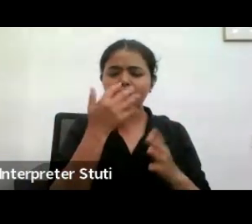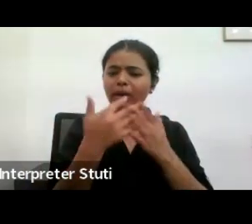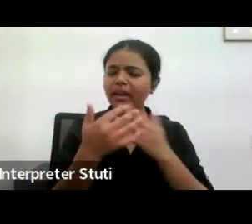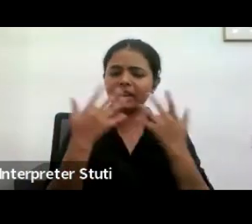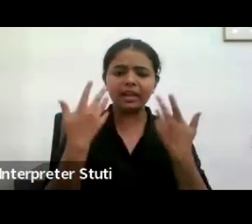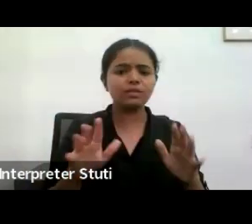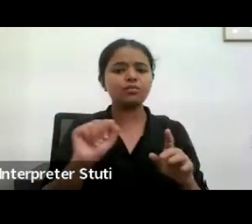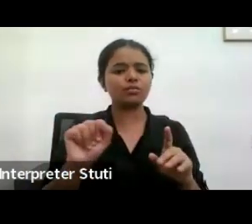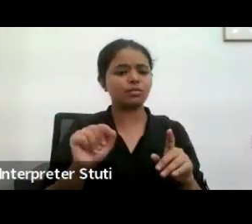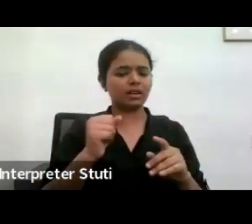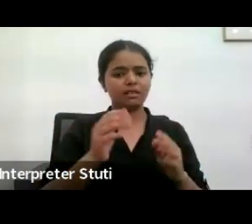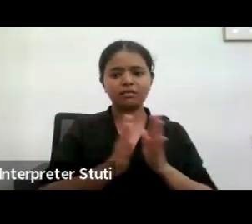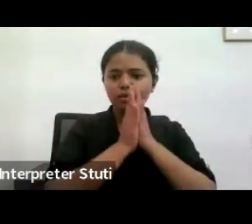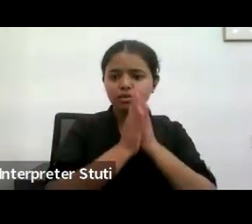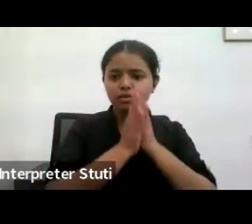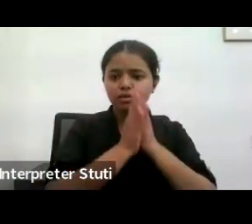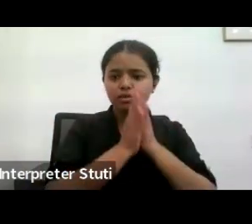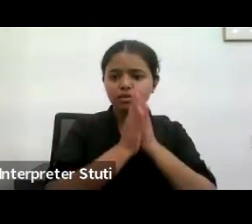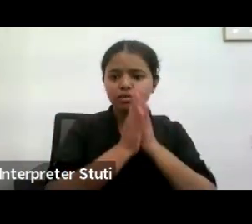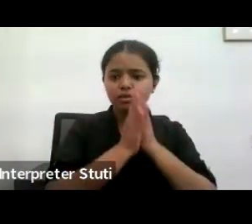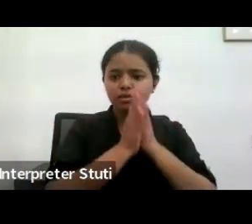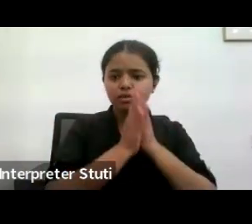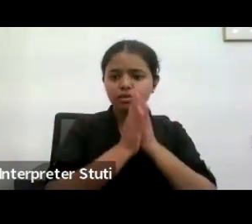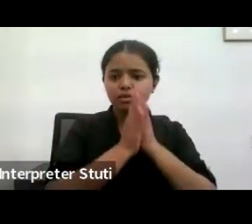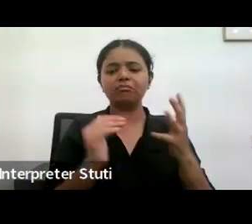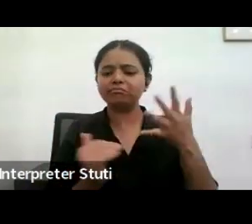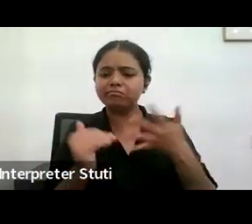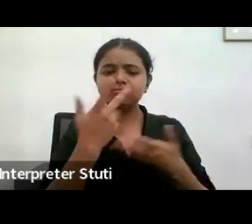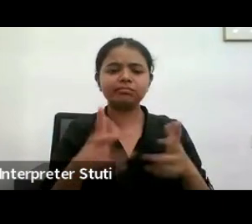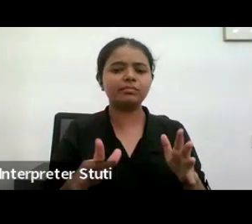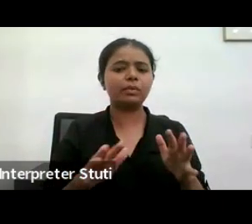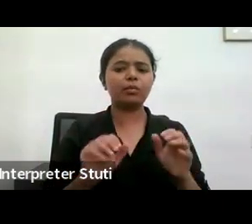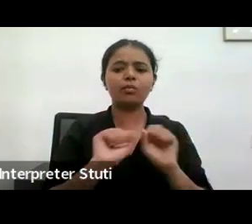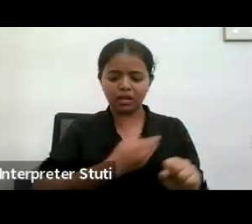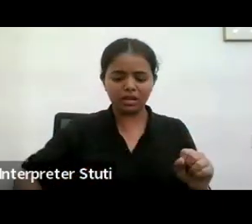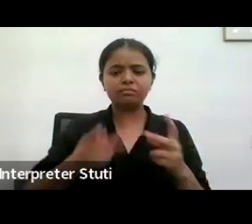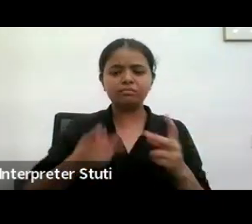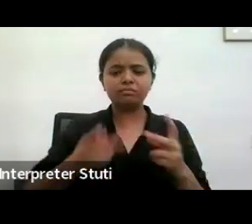classes, ethnicities, other vulnerabilities, street children, all